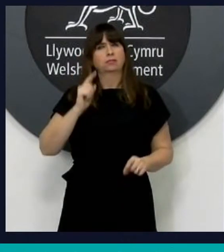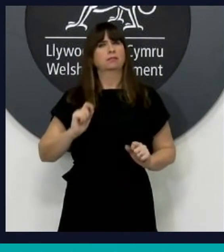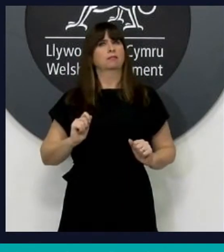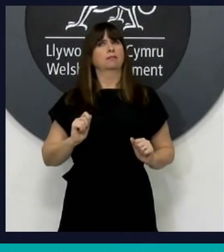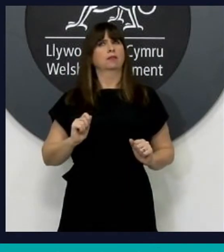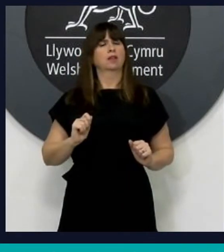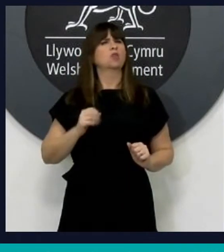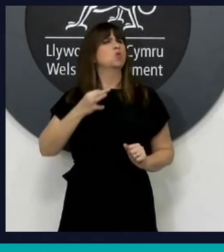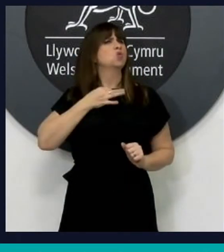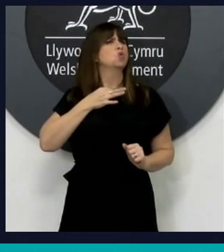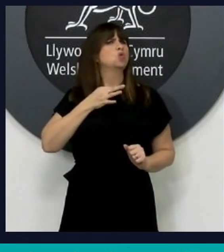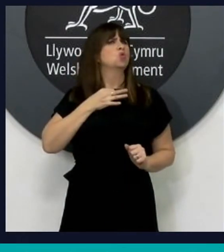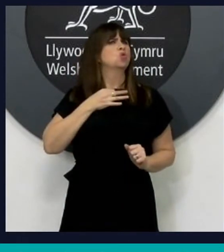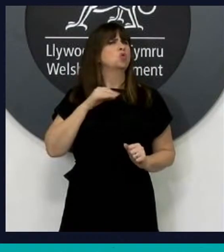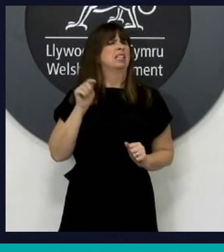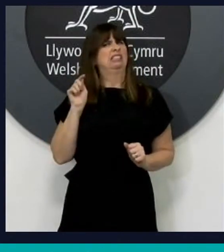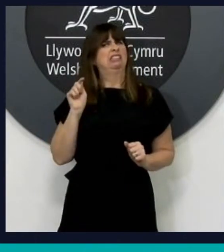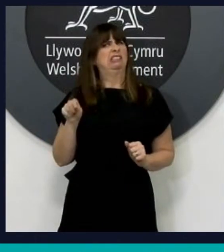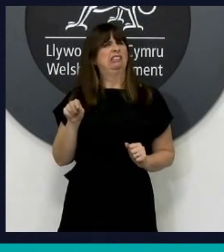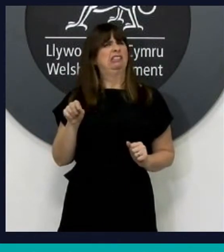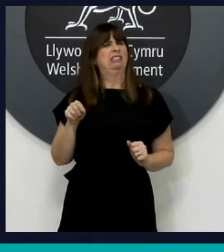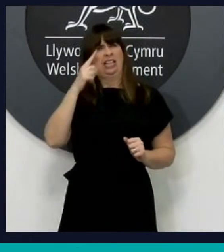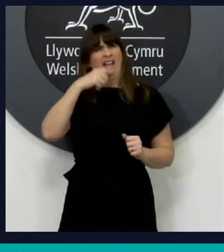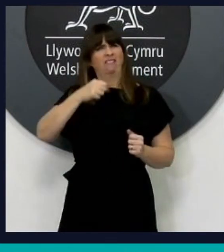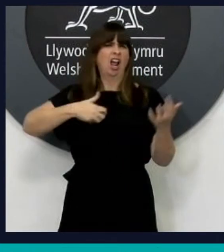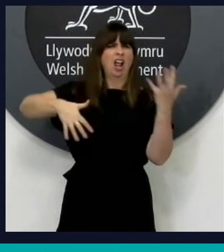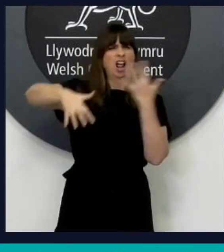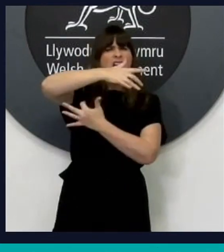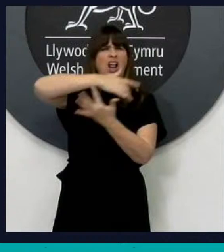and the threat, indeed, of mixing with